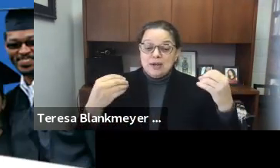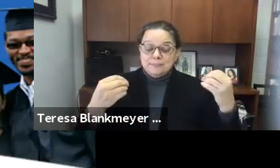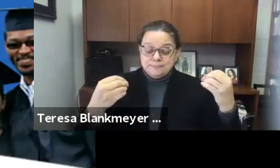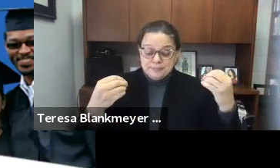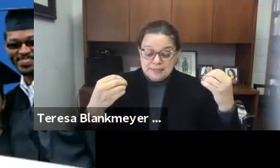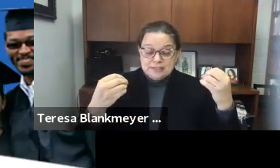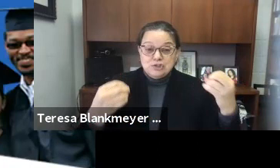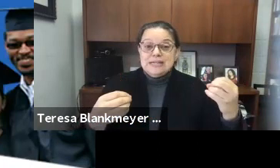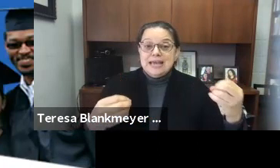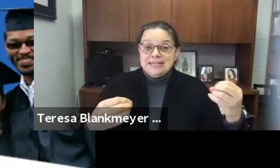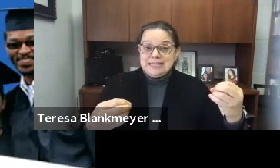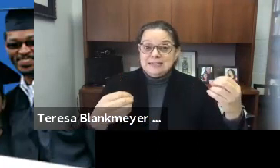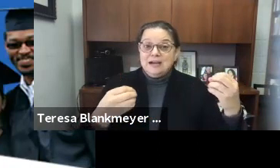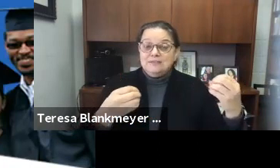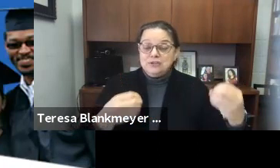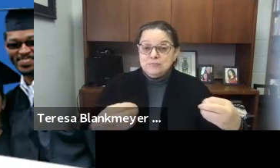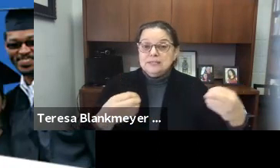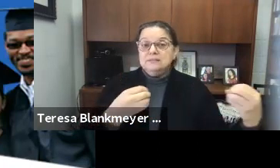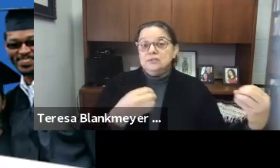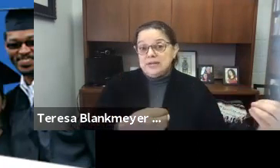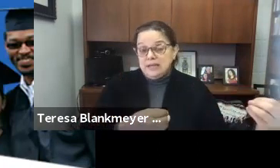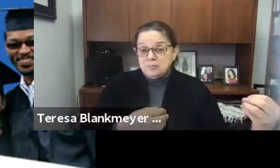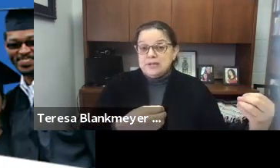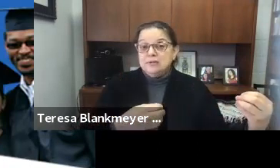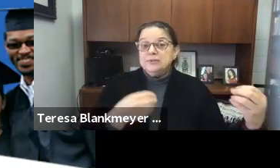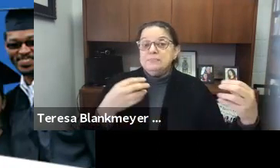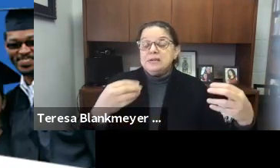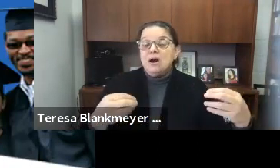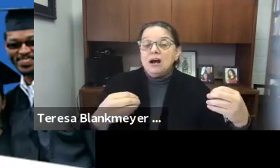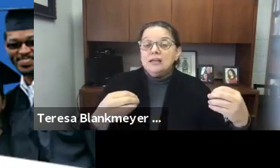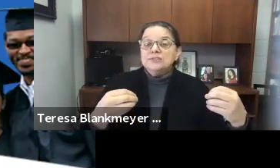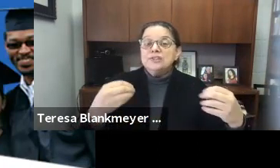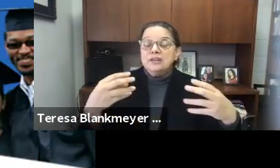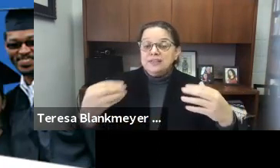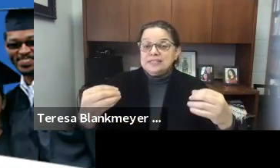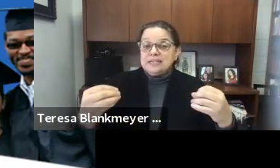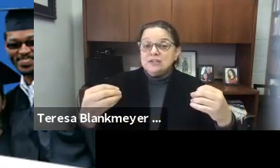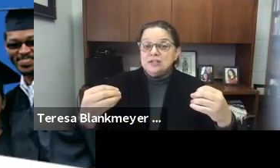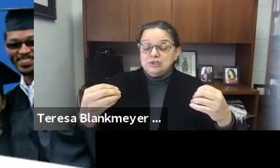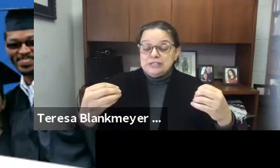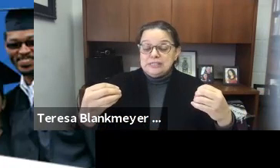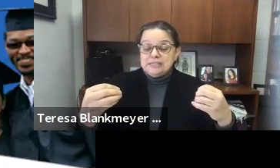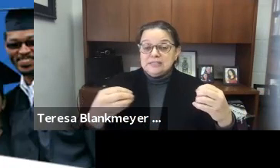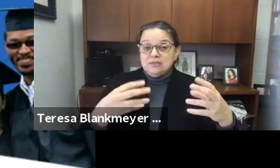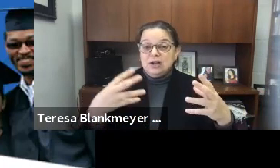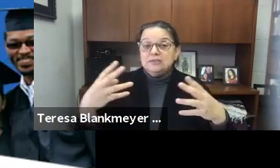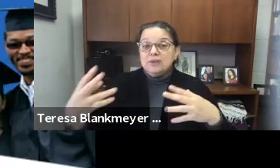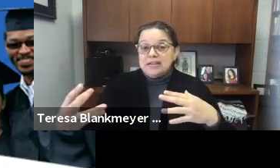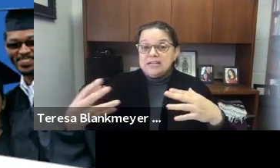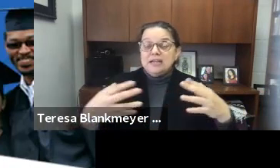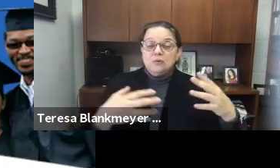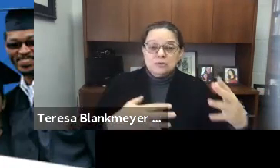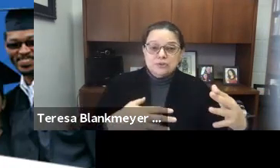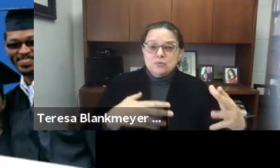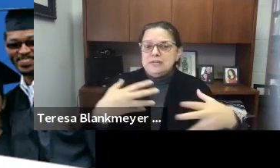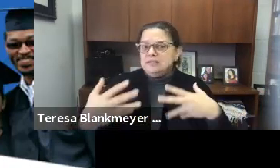do gene editing of human embryos because the technology is not